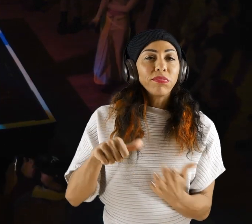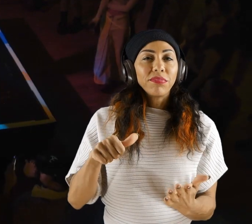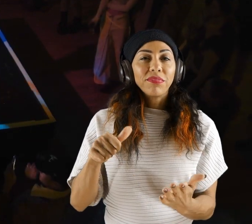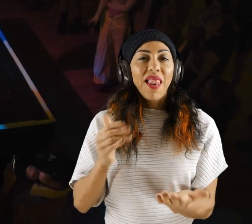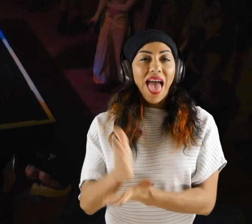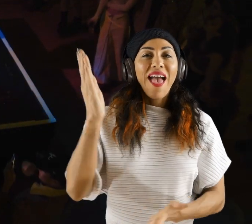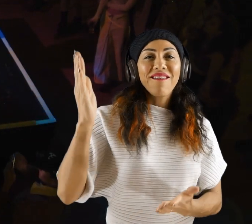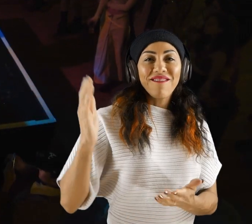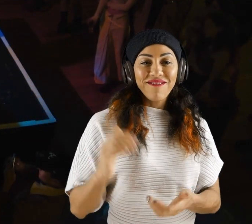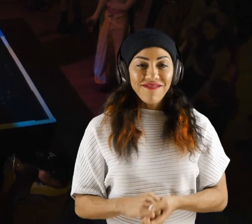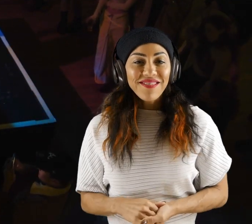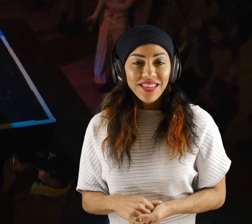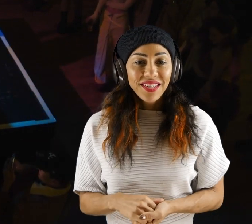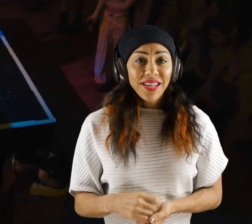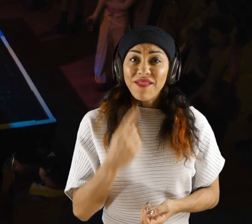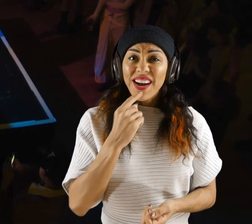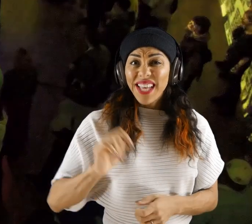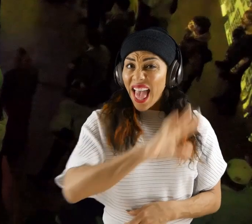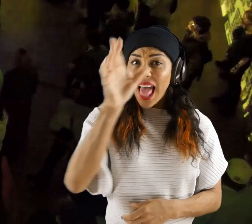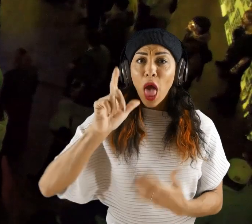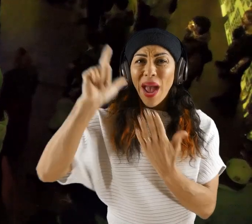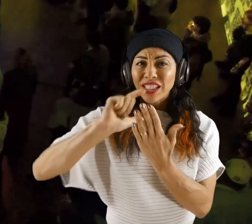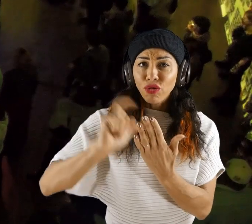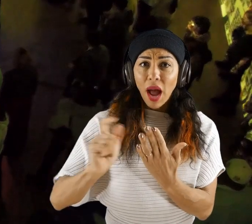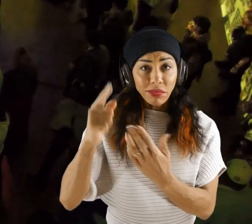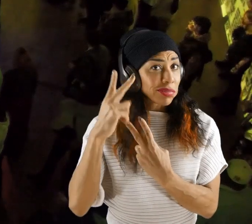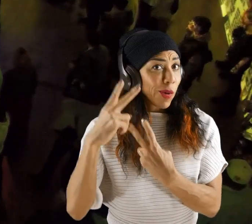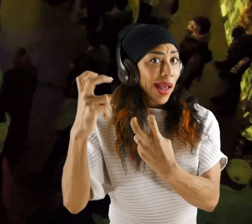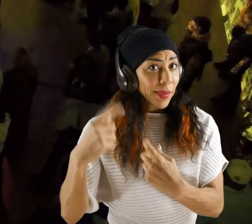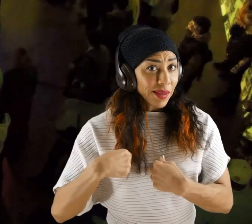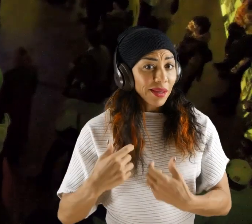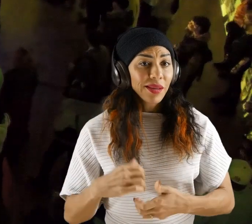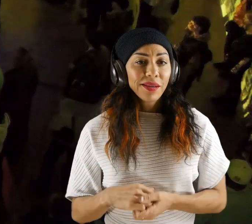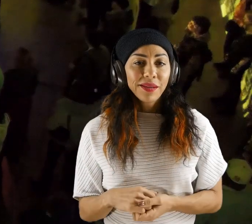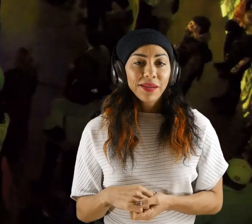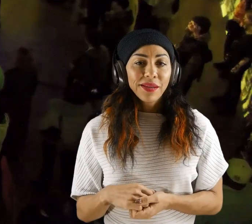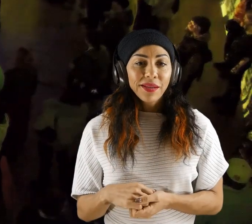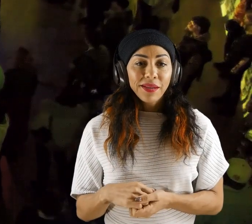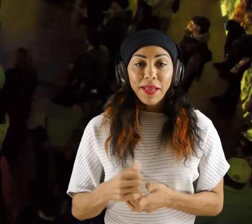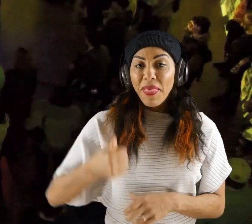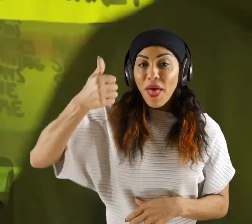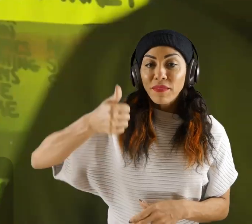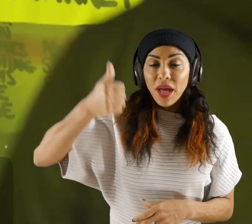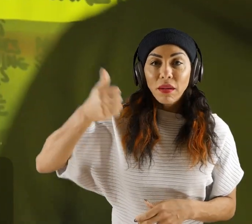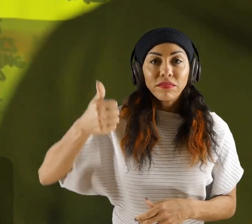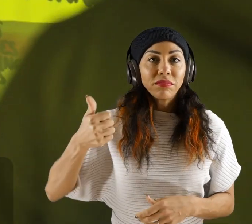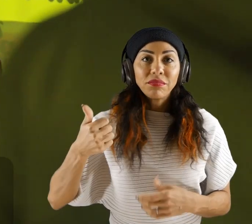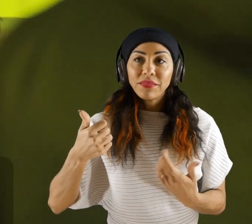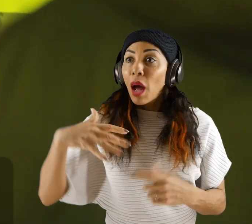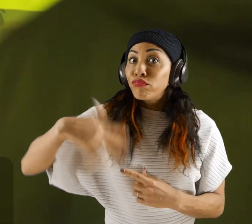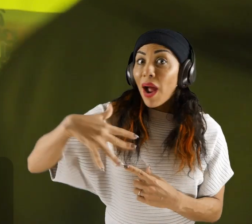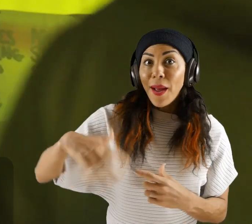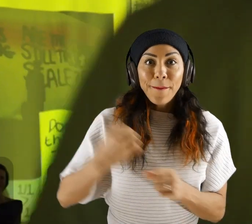So if I say hello, Instagram, can Instagram hear me back? Give me some thumbs up. Or Brighton, make some noise for Instagram.